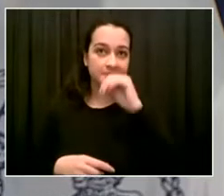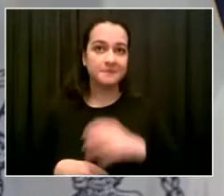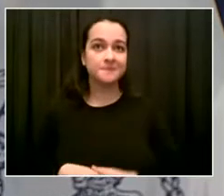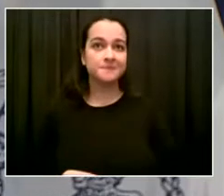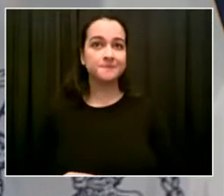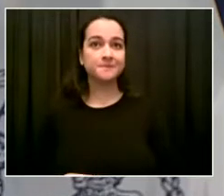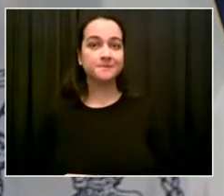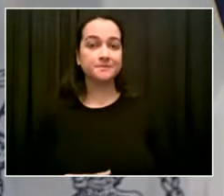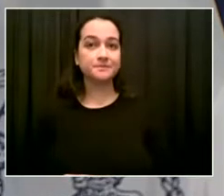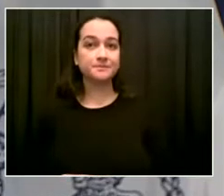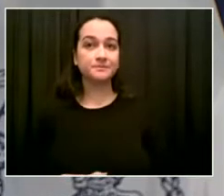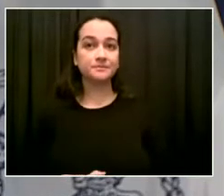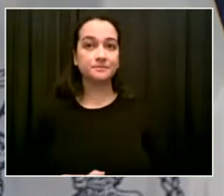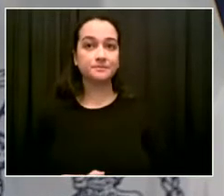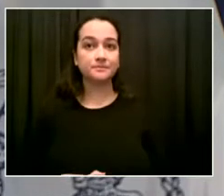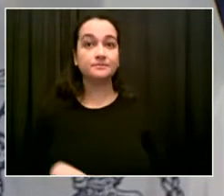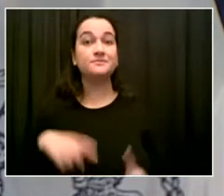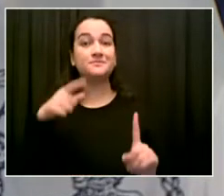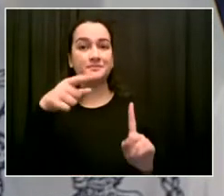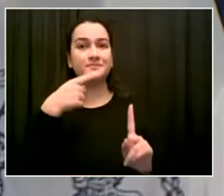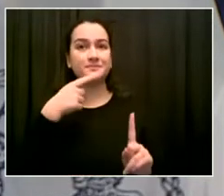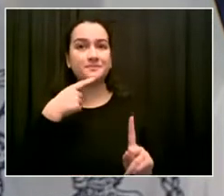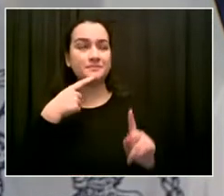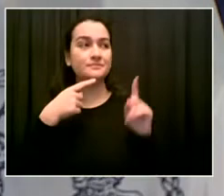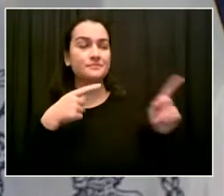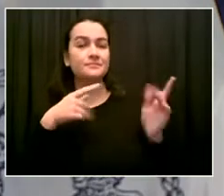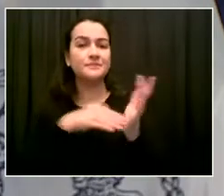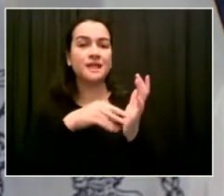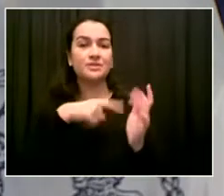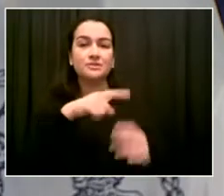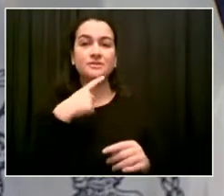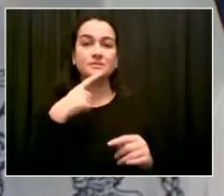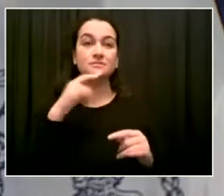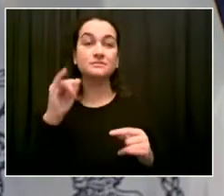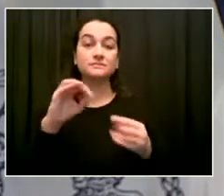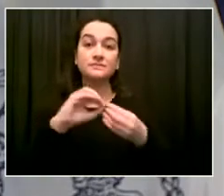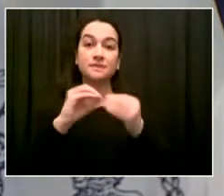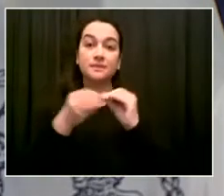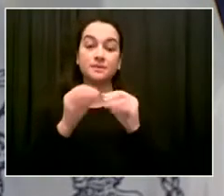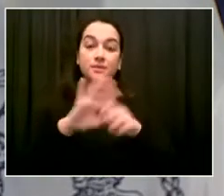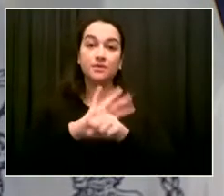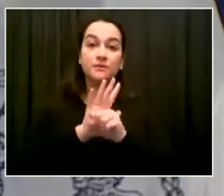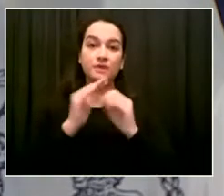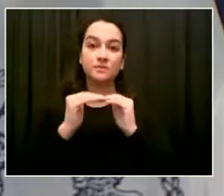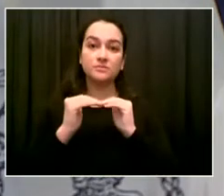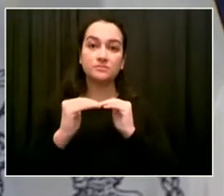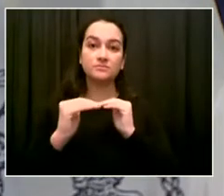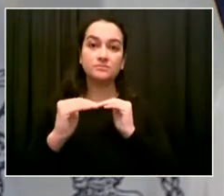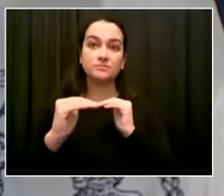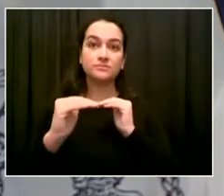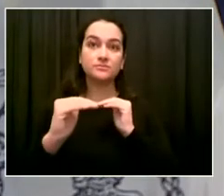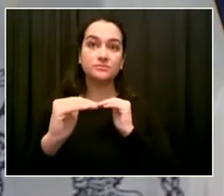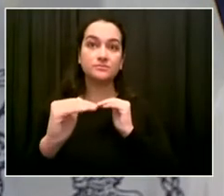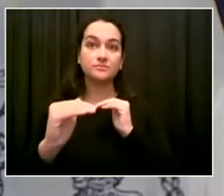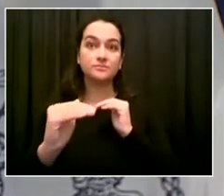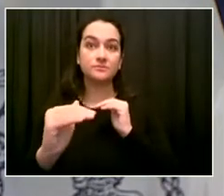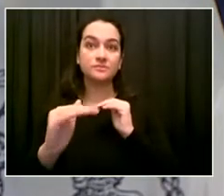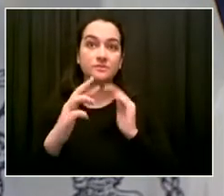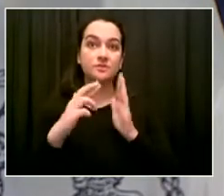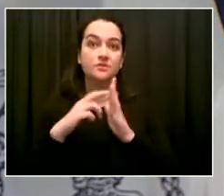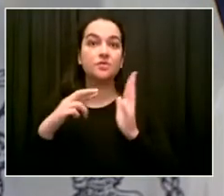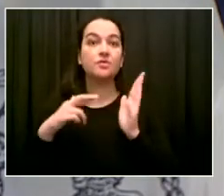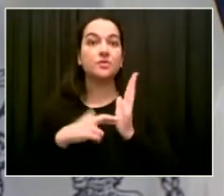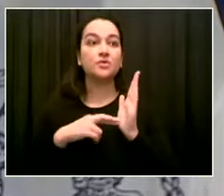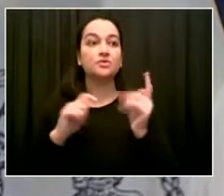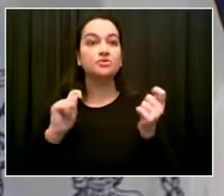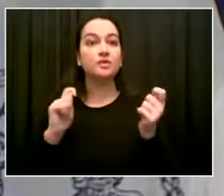because we've been relaxing those restrictions too quickly. Which restrictions do you guys feel have been the